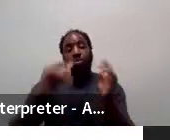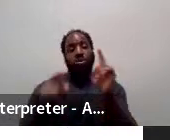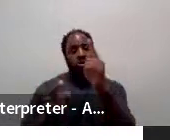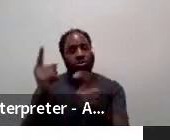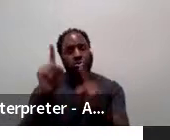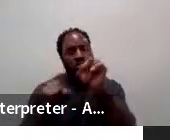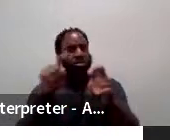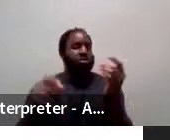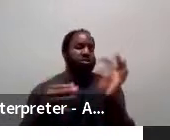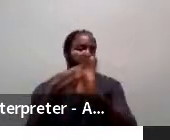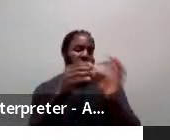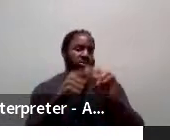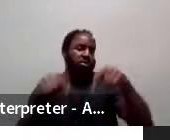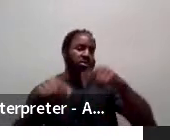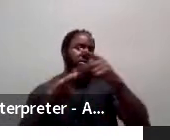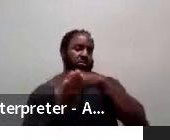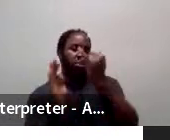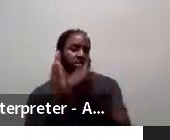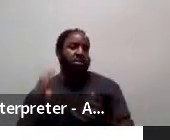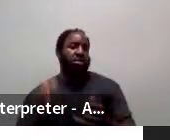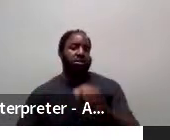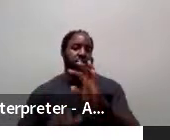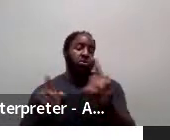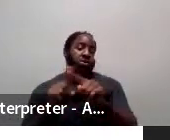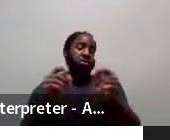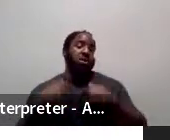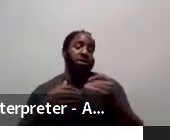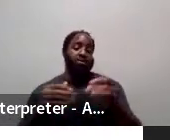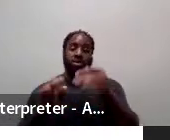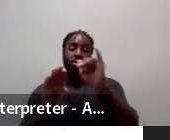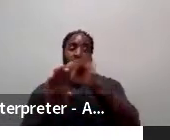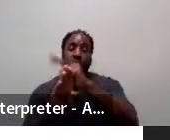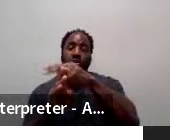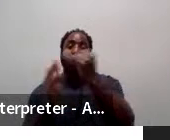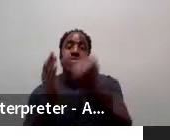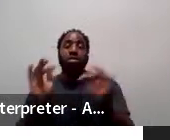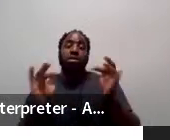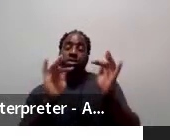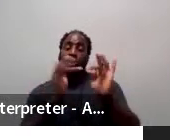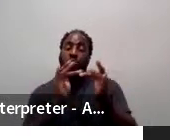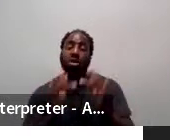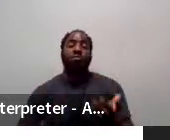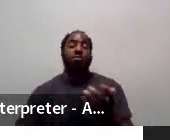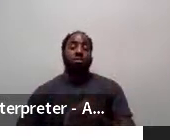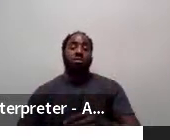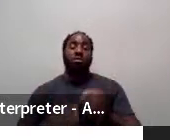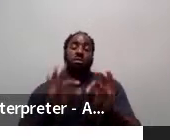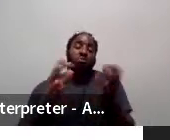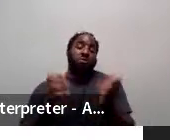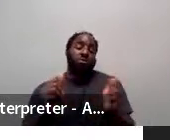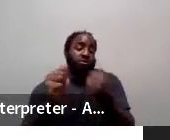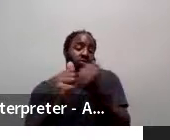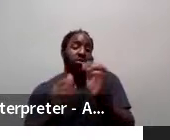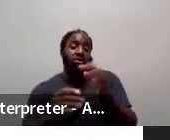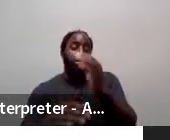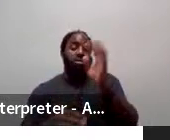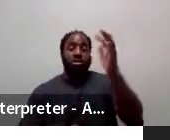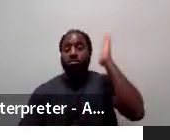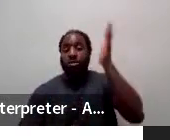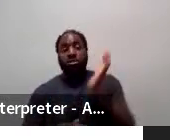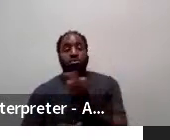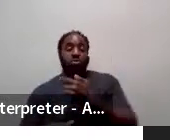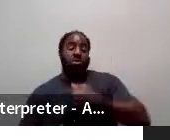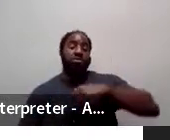also have a dedicated web page. So if you wanted to find more information on this project and any presentations that we've given, any of the